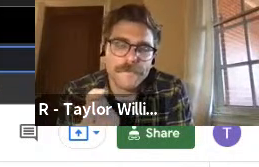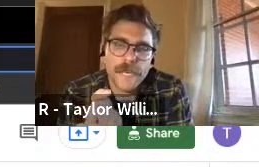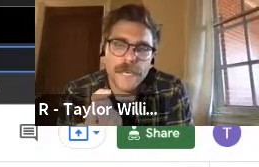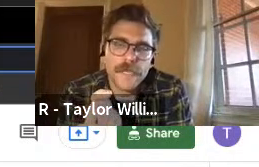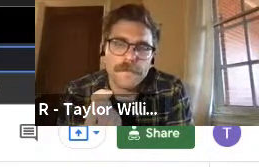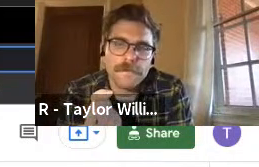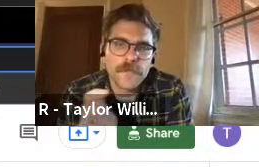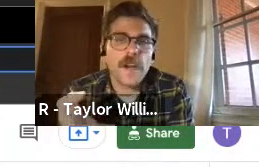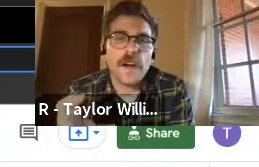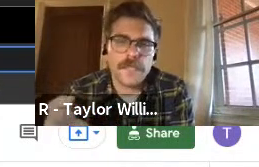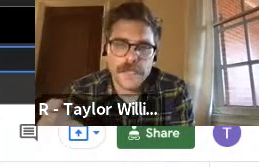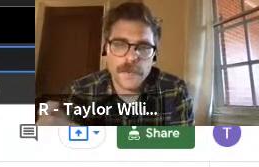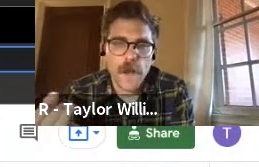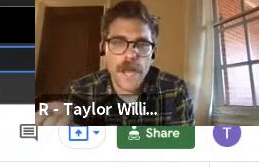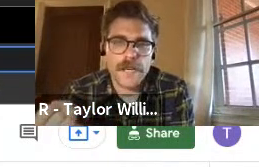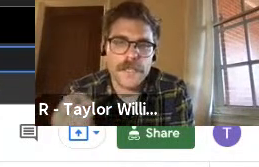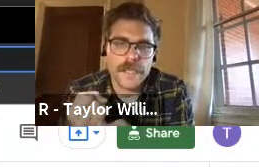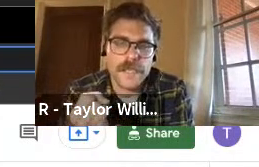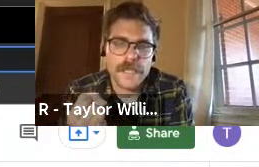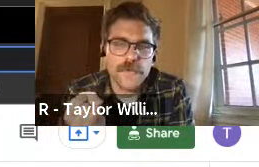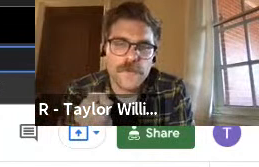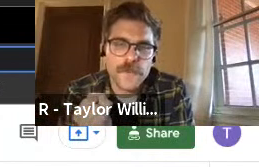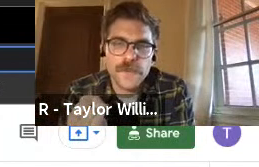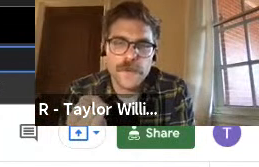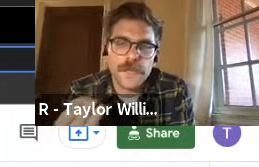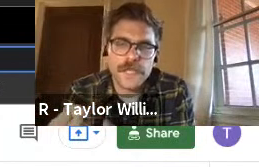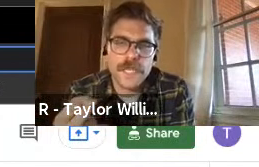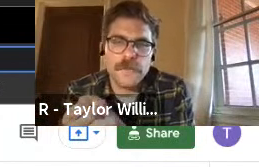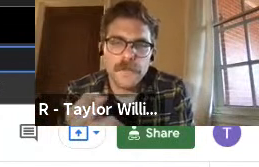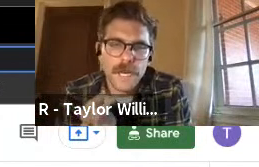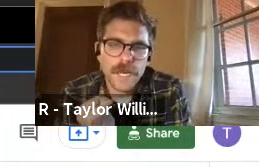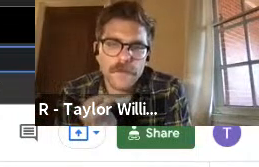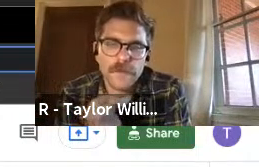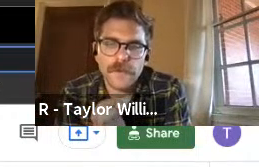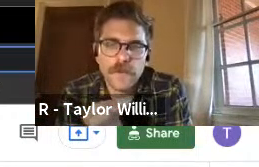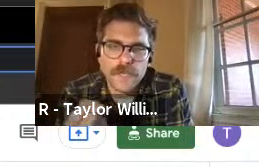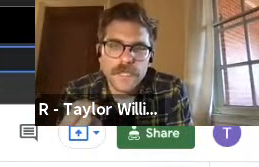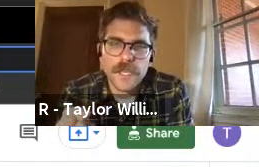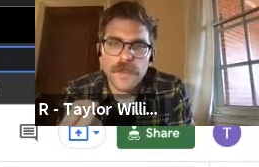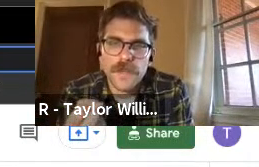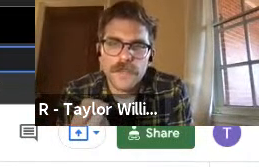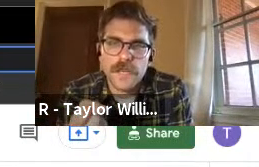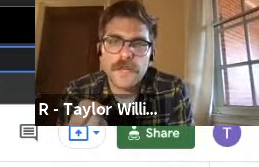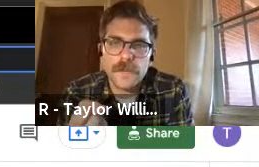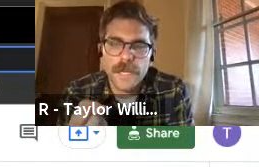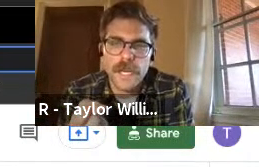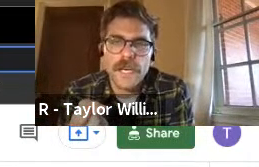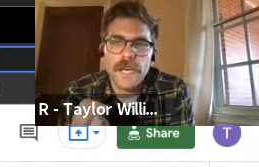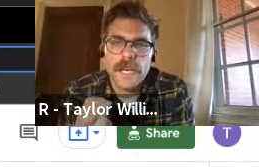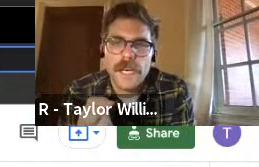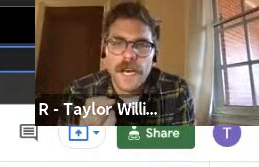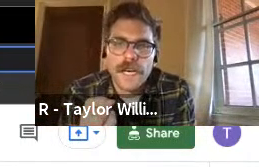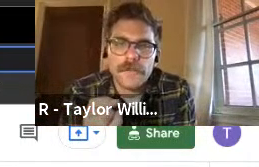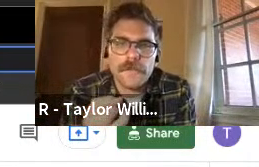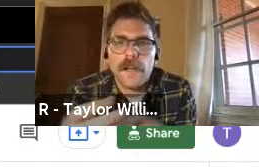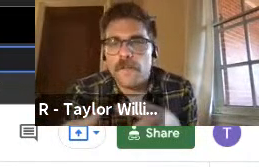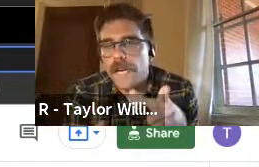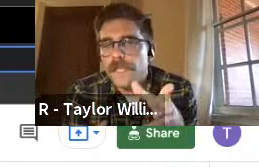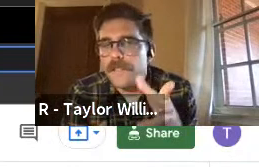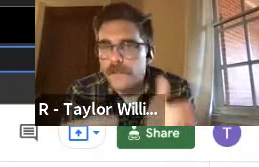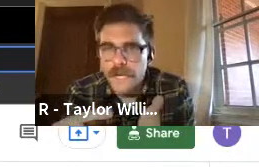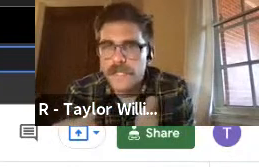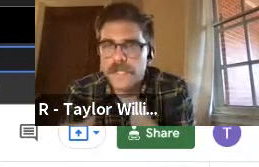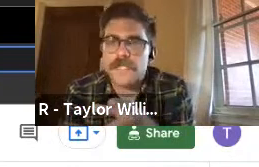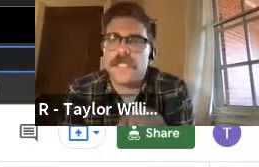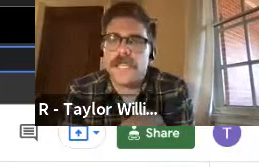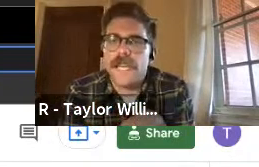you're stalled in some way. Does it need review, or does it need a meeting for further discussion within your subcommittee? Followed